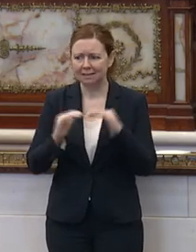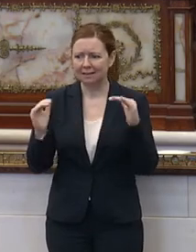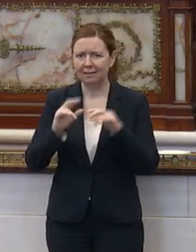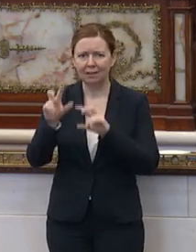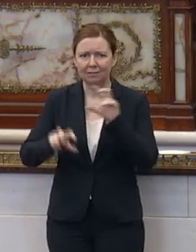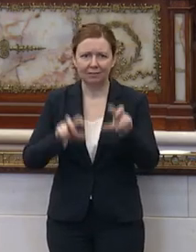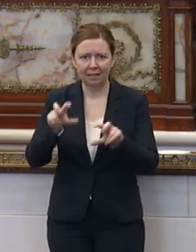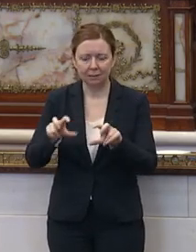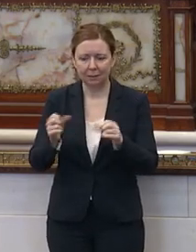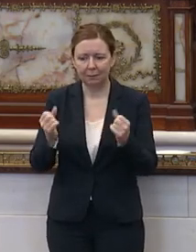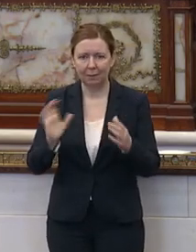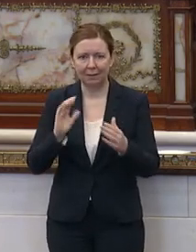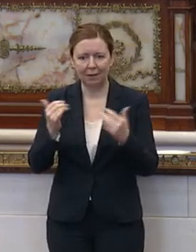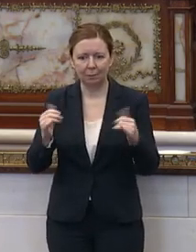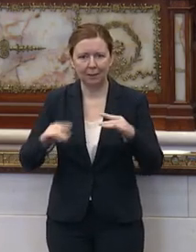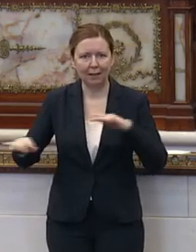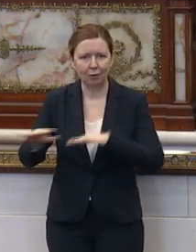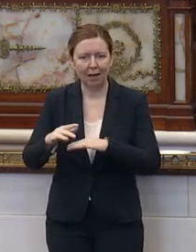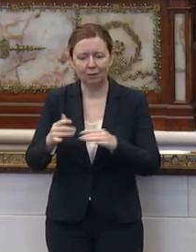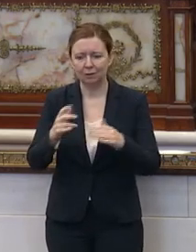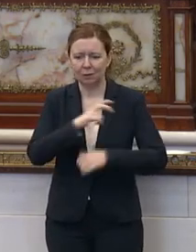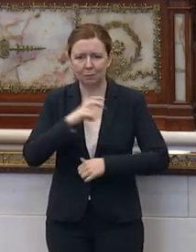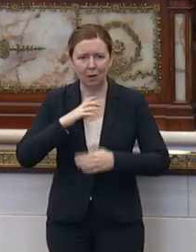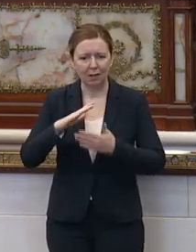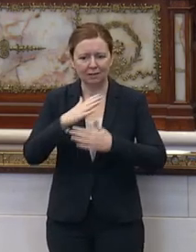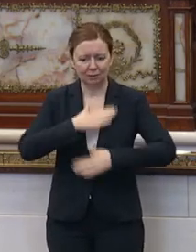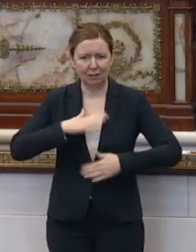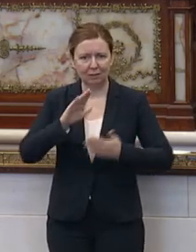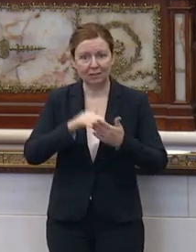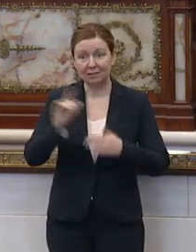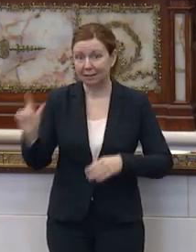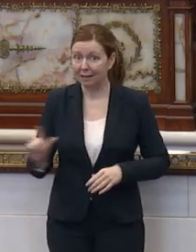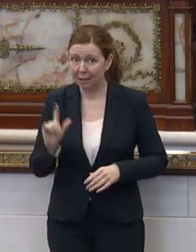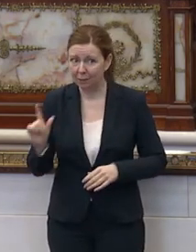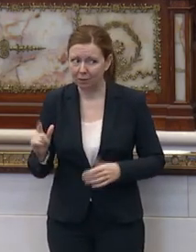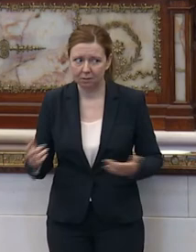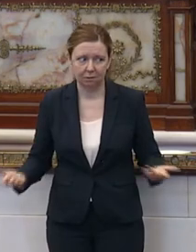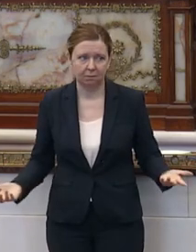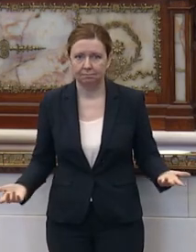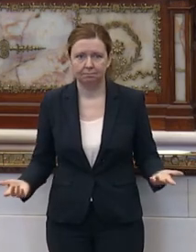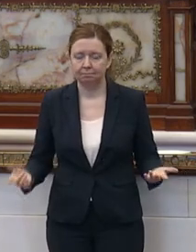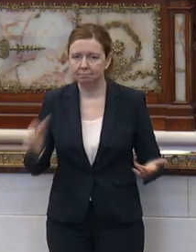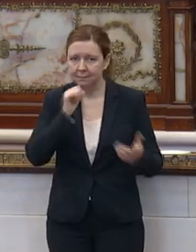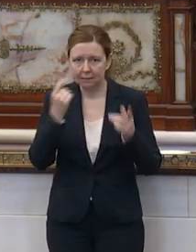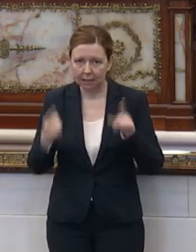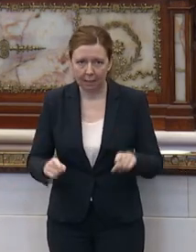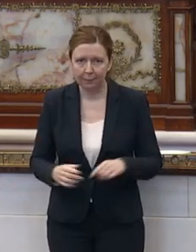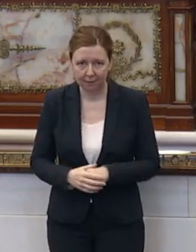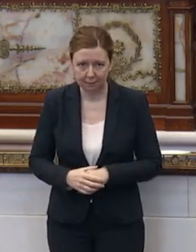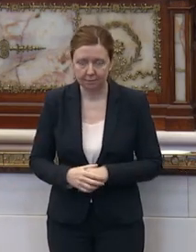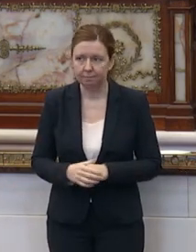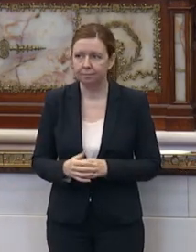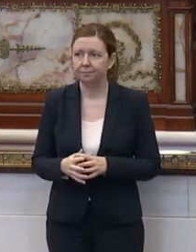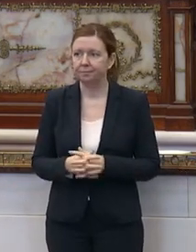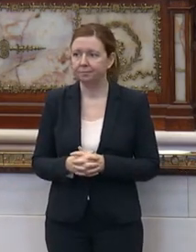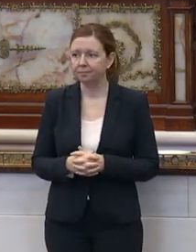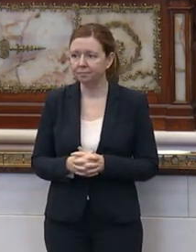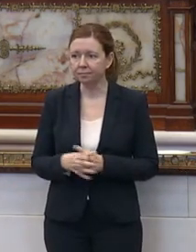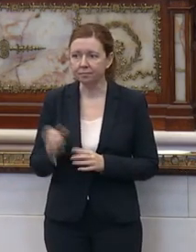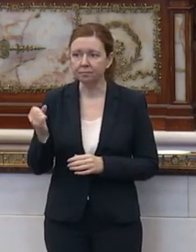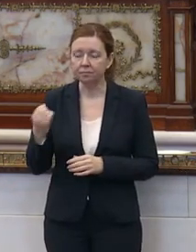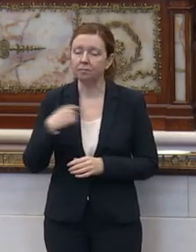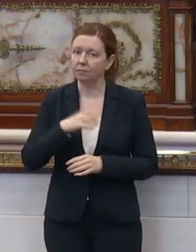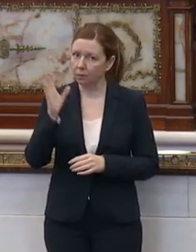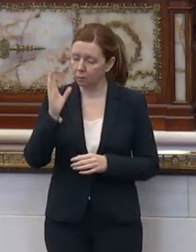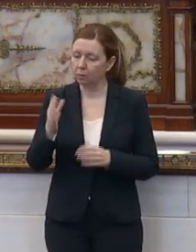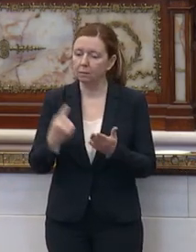of investment in many of our playgrounds, parks and recreation centers and libraries, and it just really hasn't come to fruition. So we